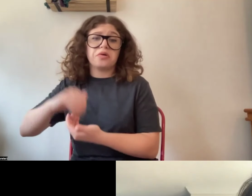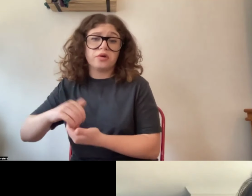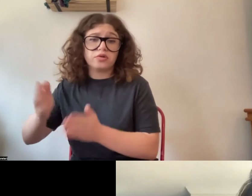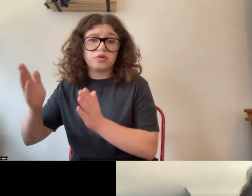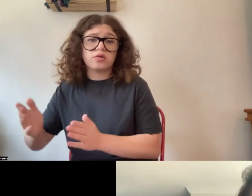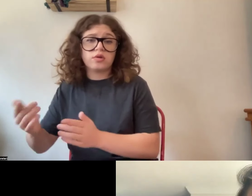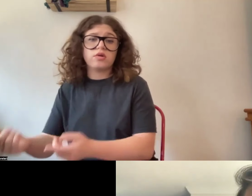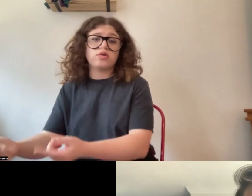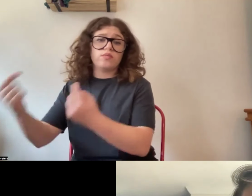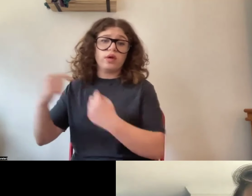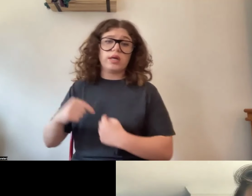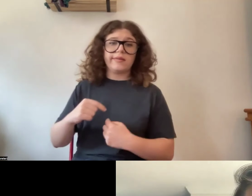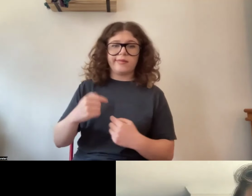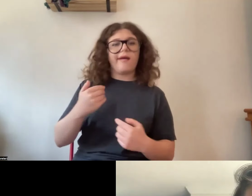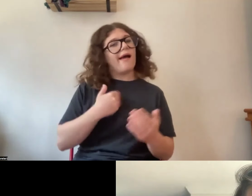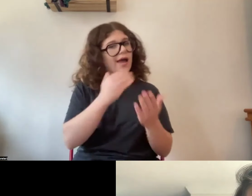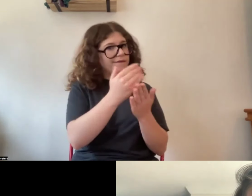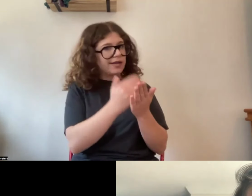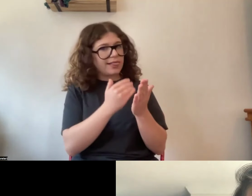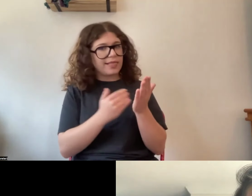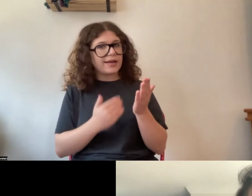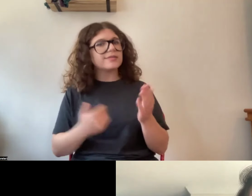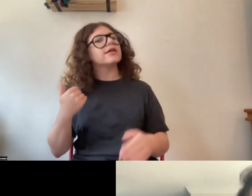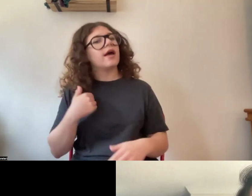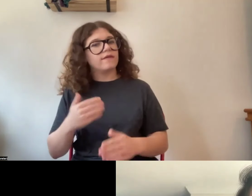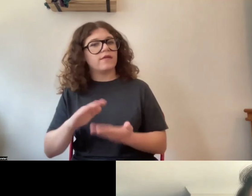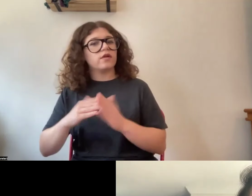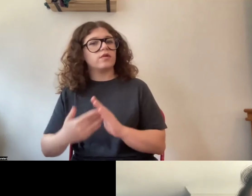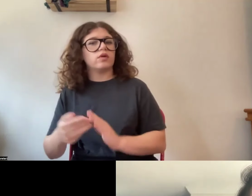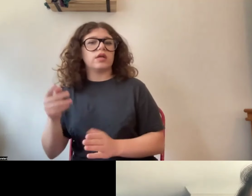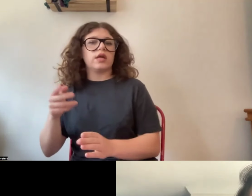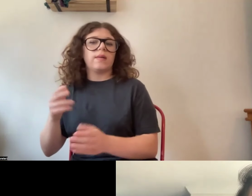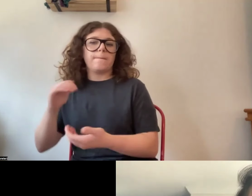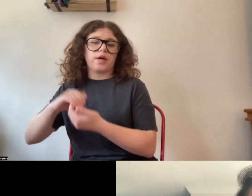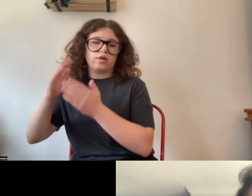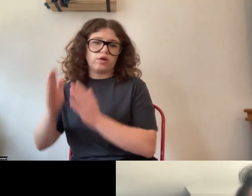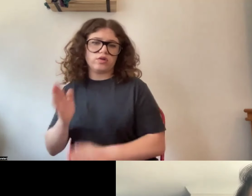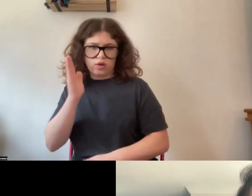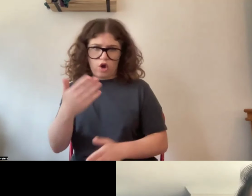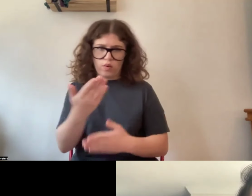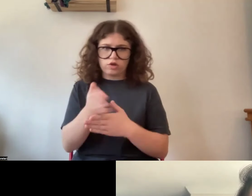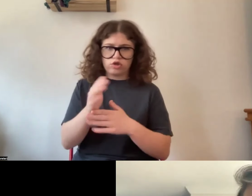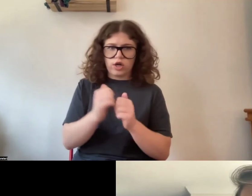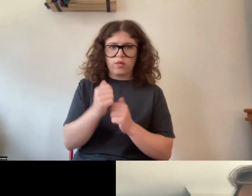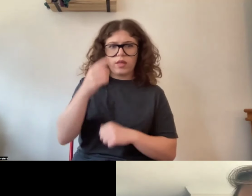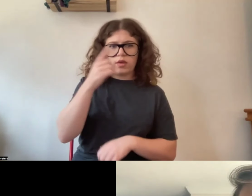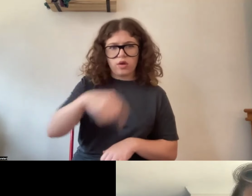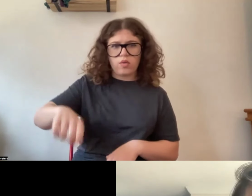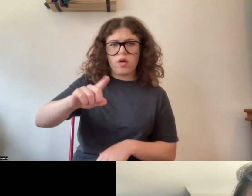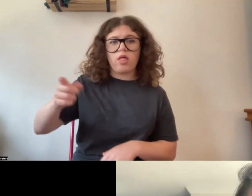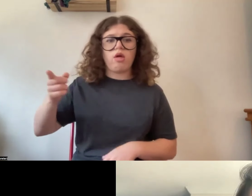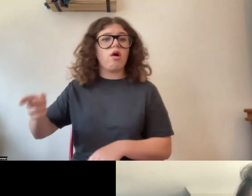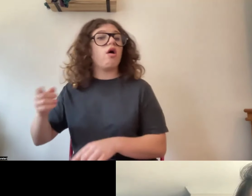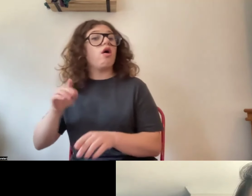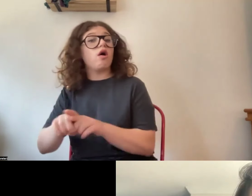of community partners, which I will also share with you all. It's this, and they are also members of what's called the Sexual